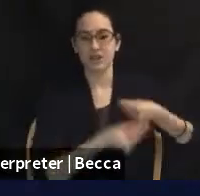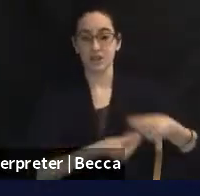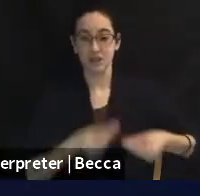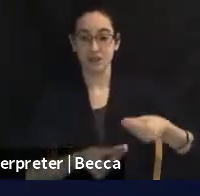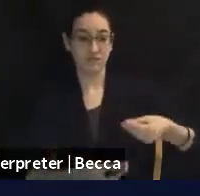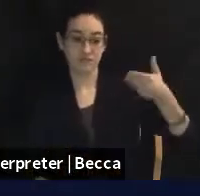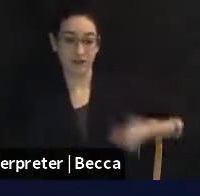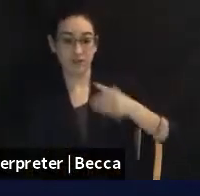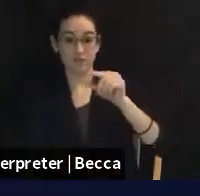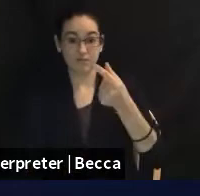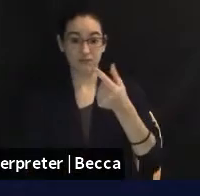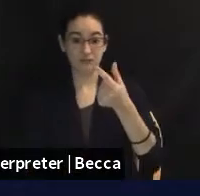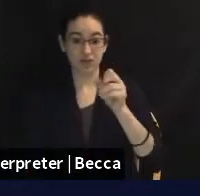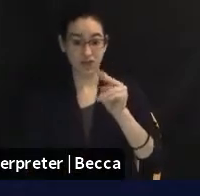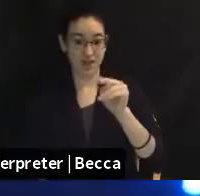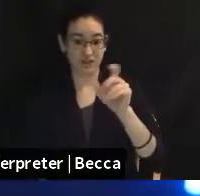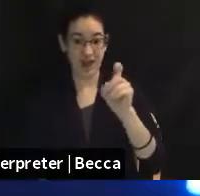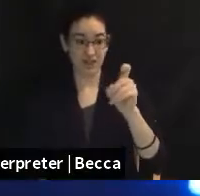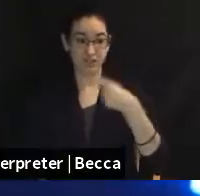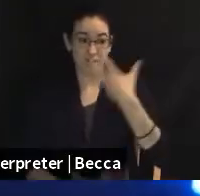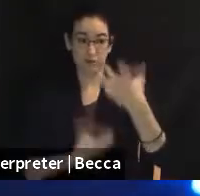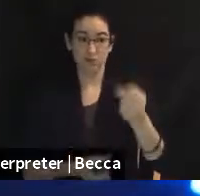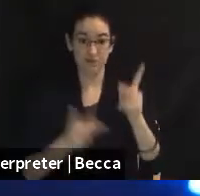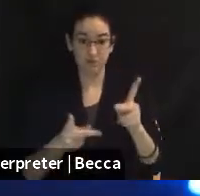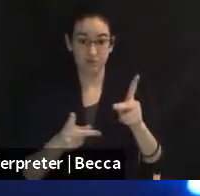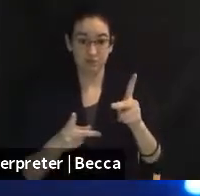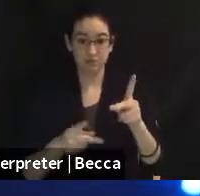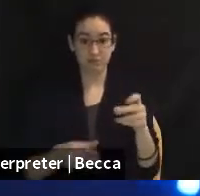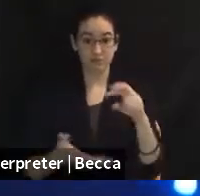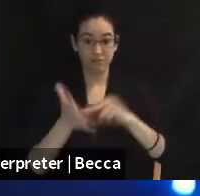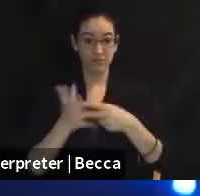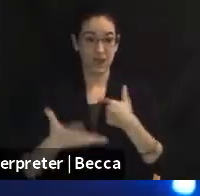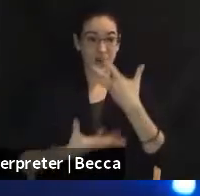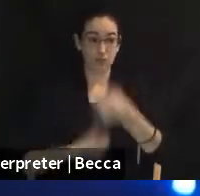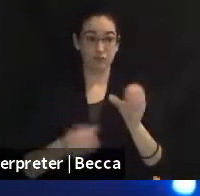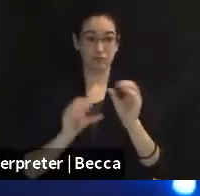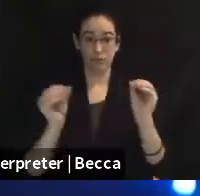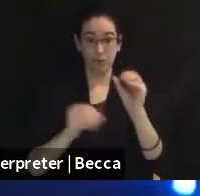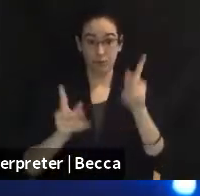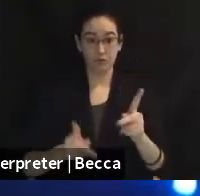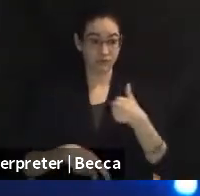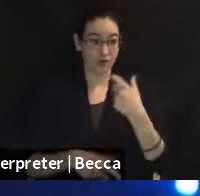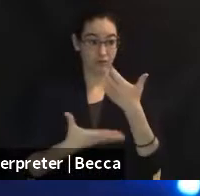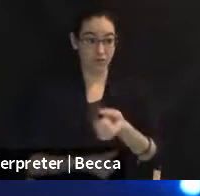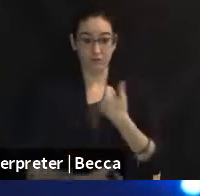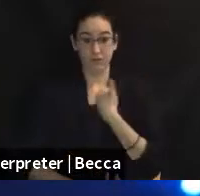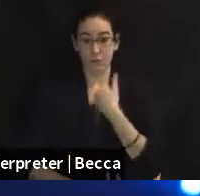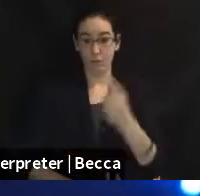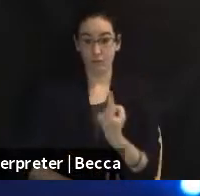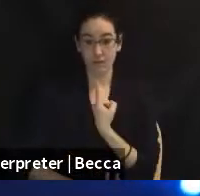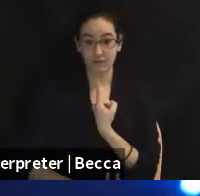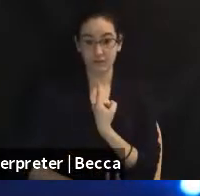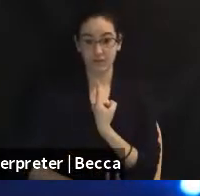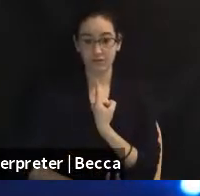We don't trust anybody anyway, right? It's just who we are. We trust ourselves. That's what we were taught. Our generation, Gen X, was told, you are good